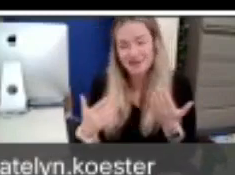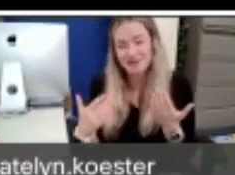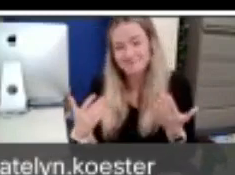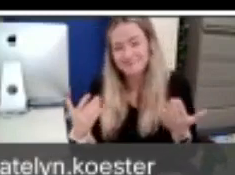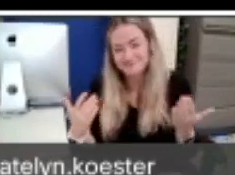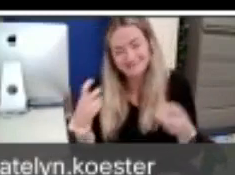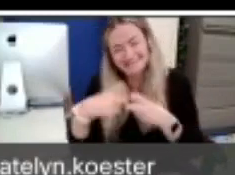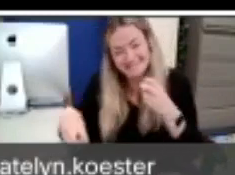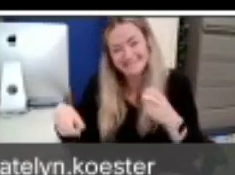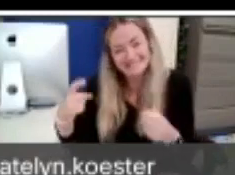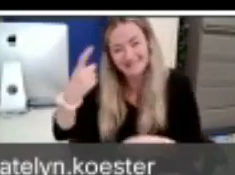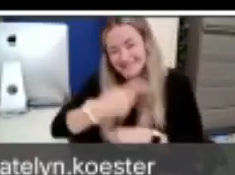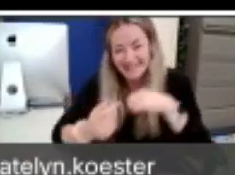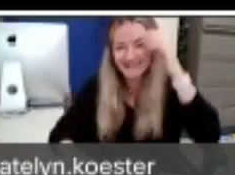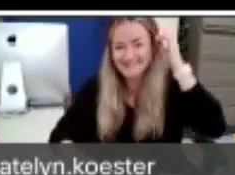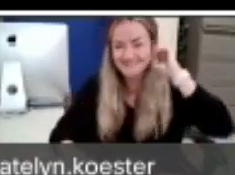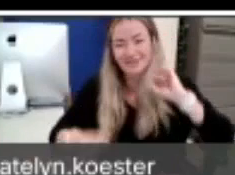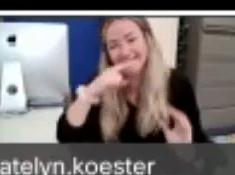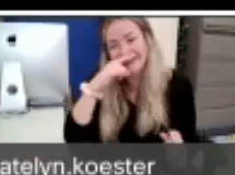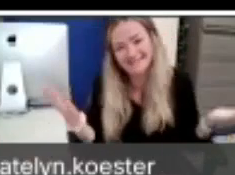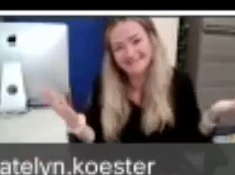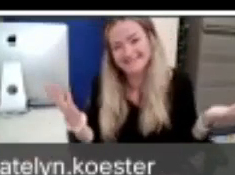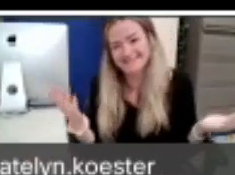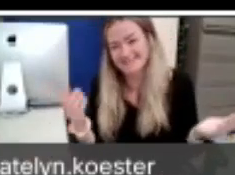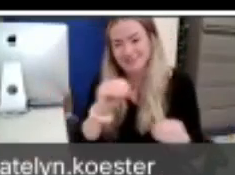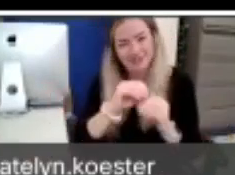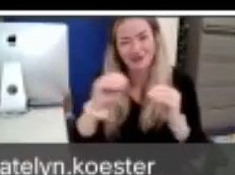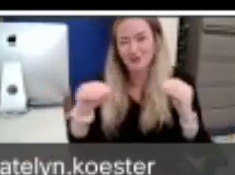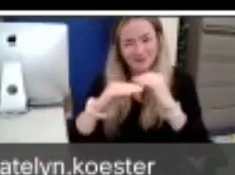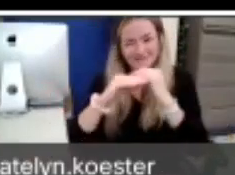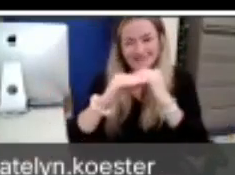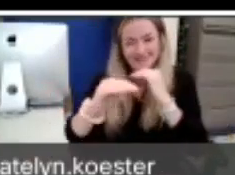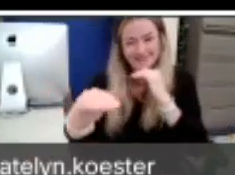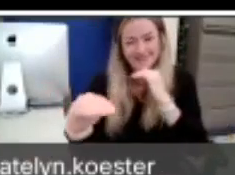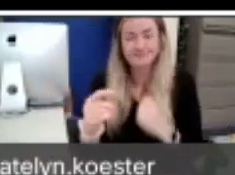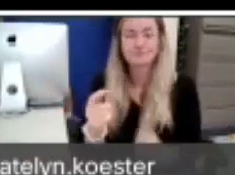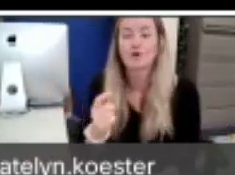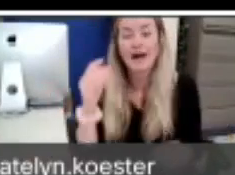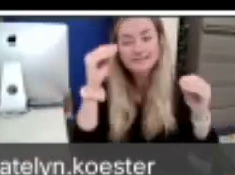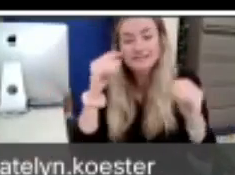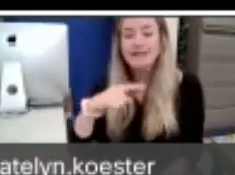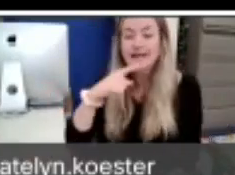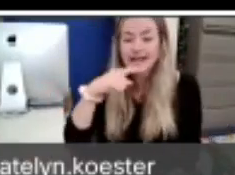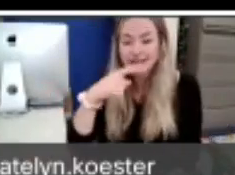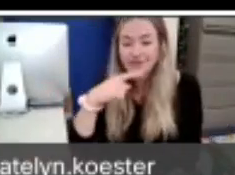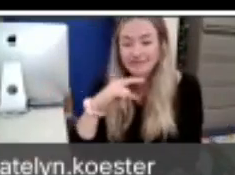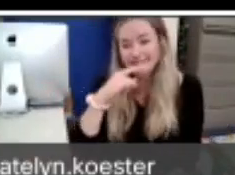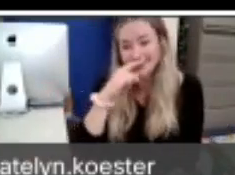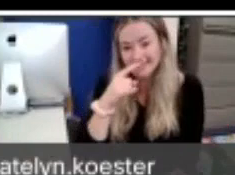Some good days, some difficult days. I mean, they're kids, right? There's no